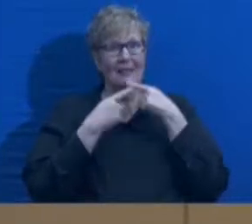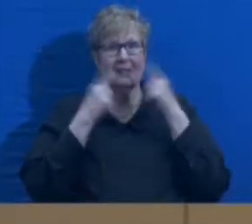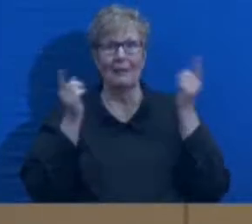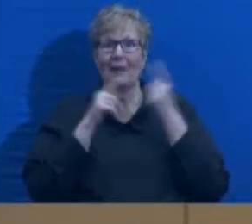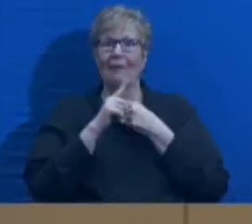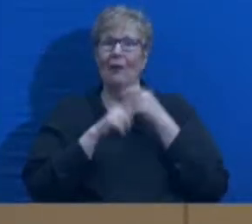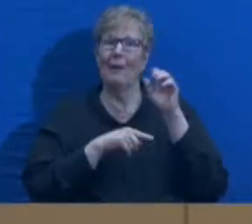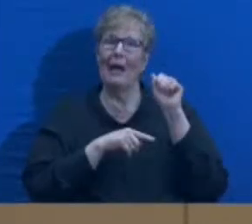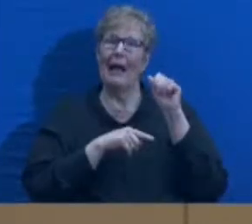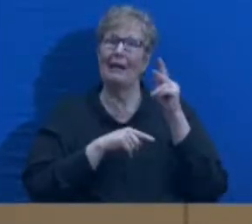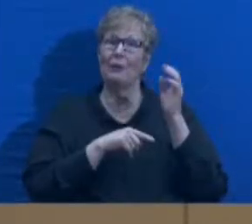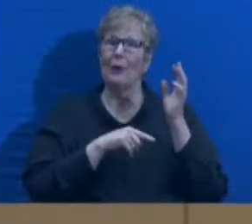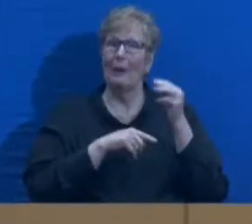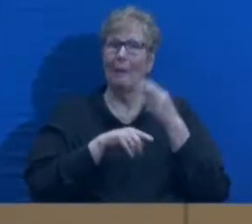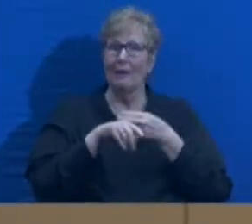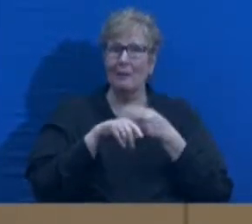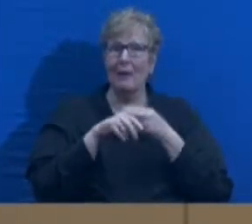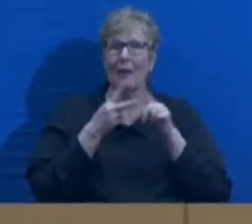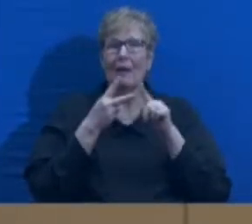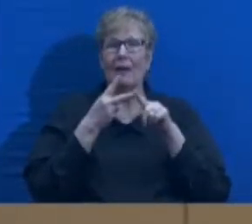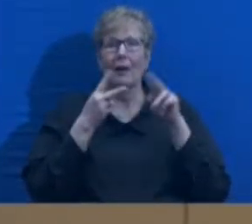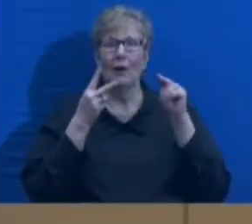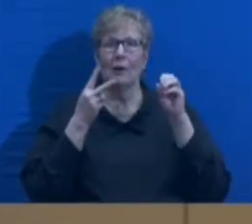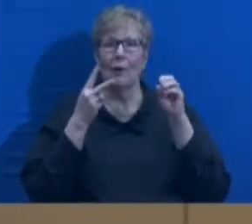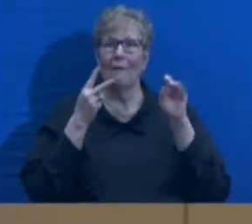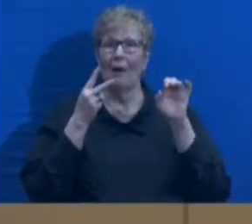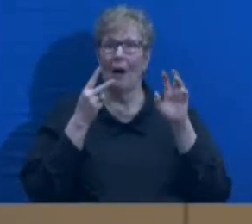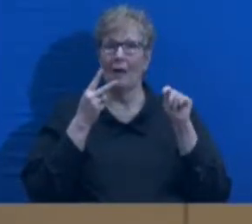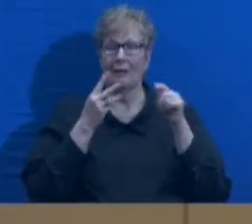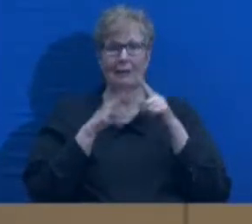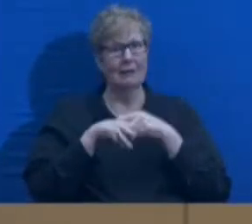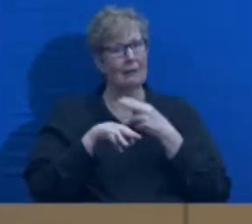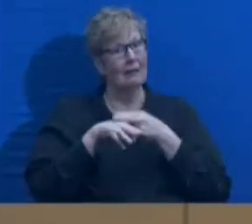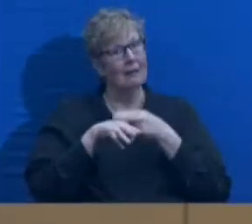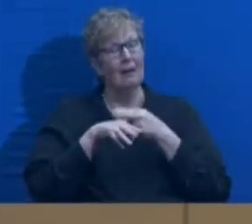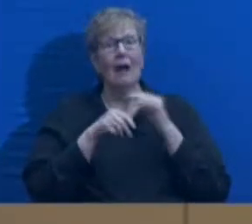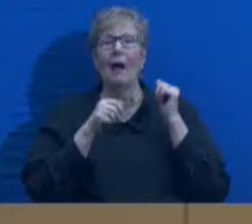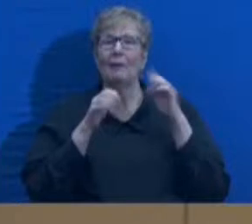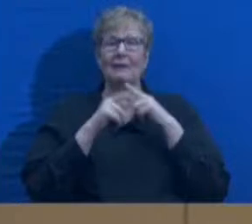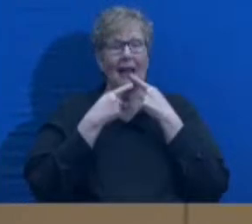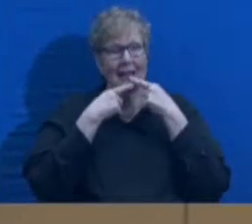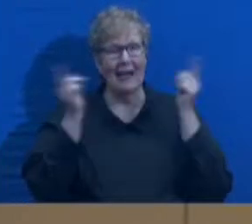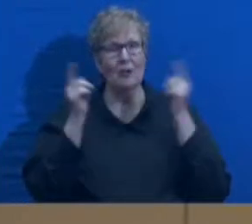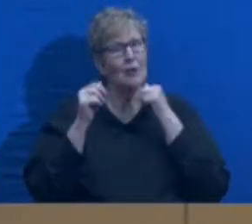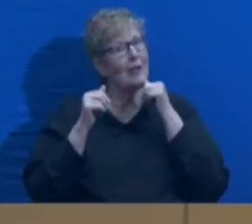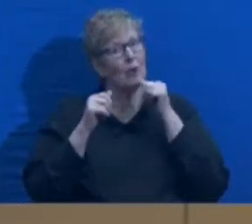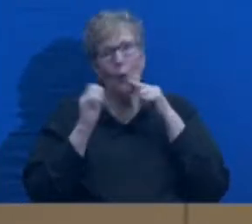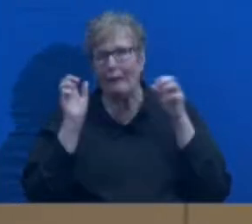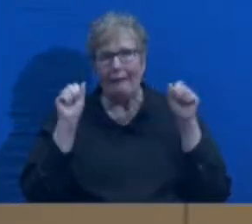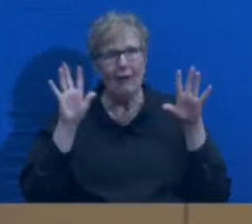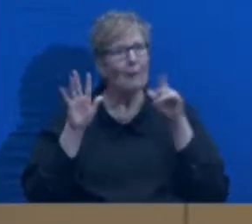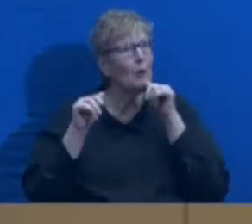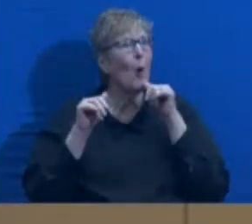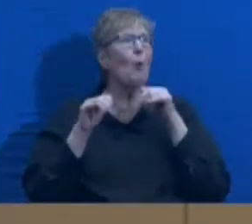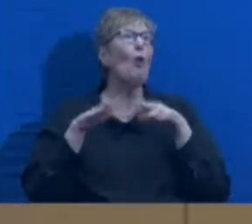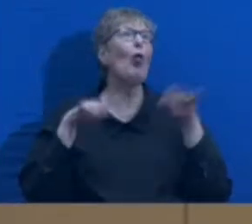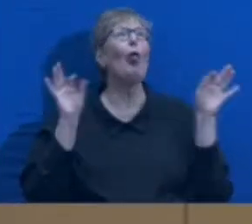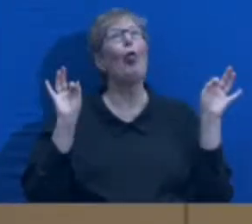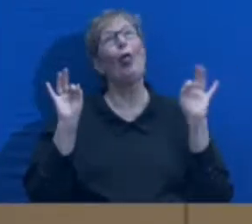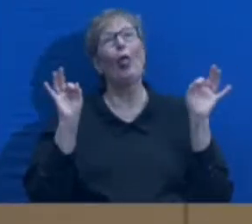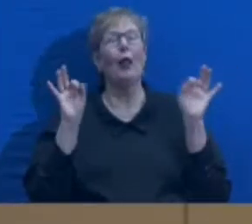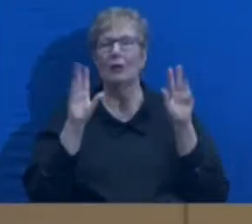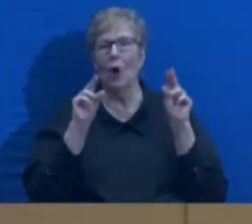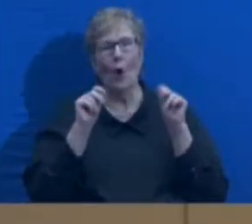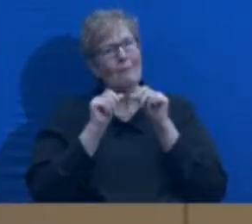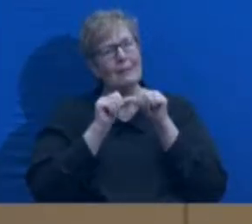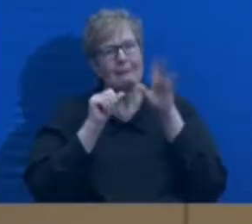Atrium, Novant Health, and Public Health about not letting our guard down and keeping our foot on the gas until we see the numbers decline further is a message